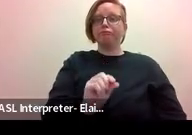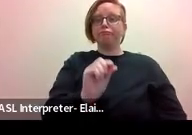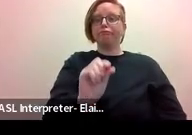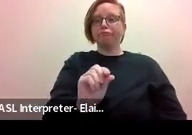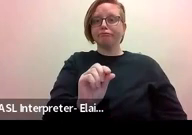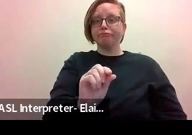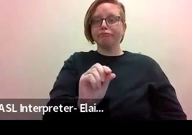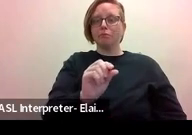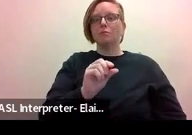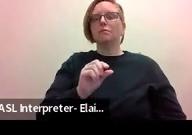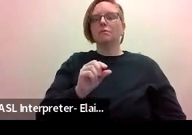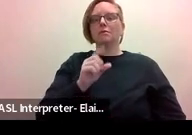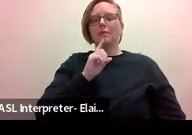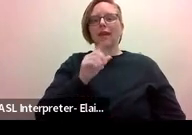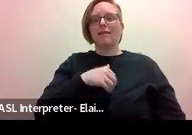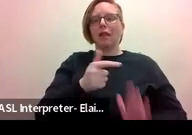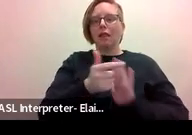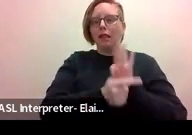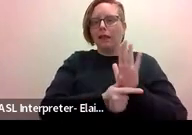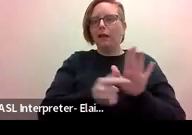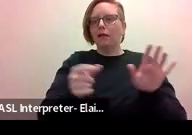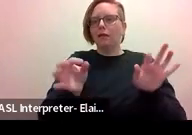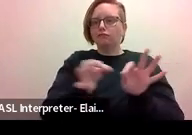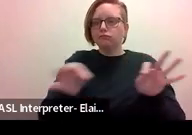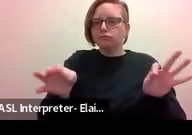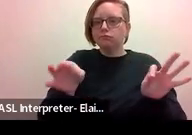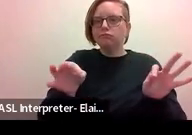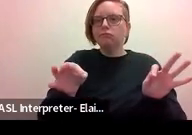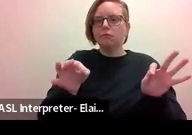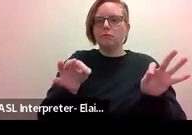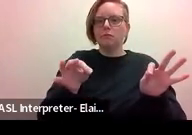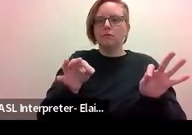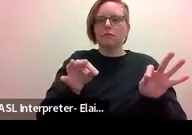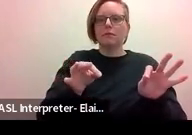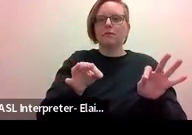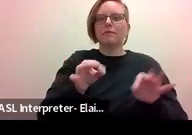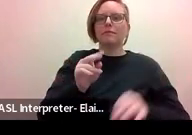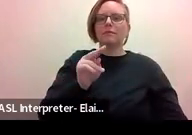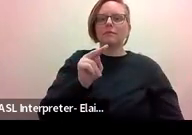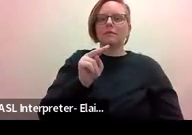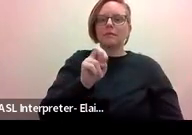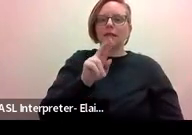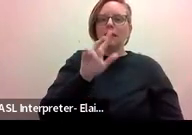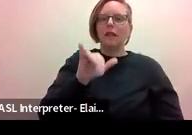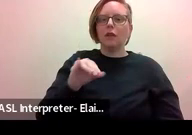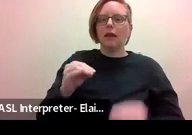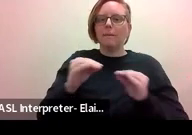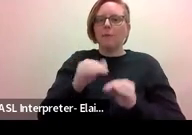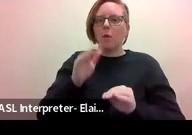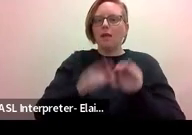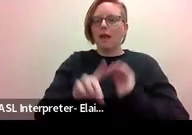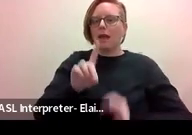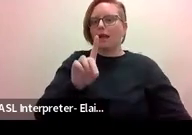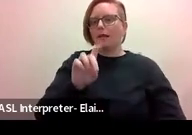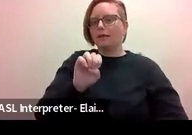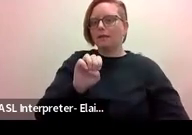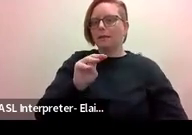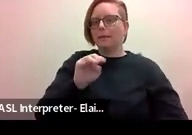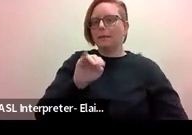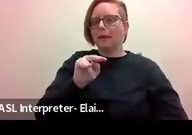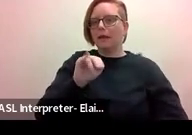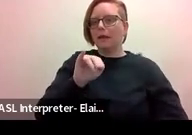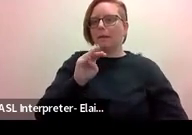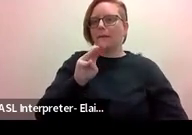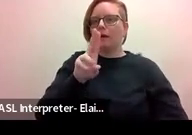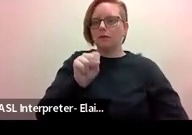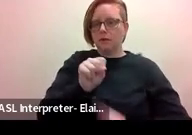term. So because of that, the hearing officer found in favor of the school because